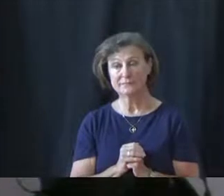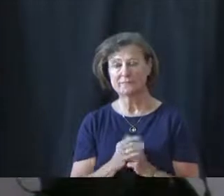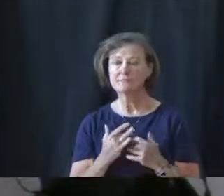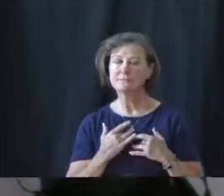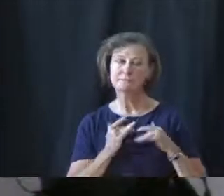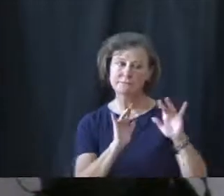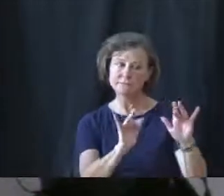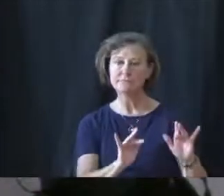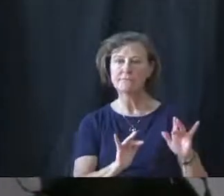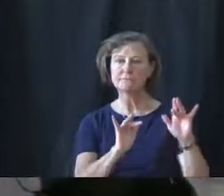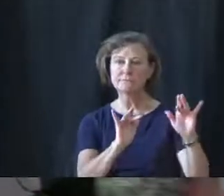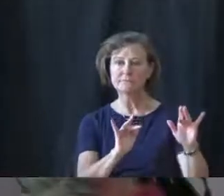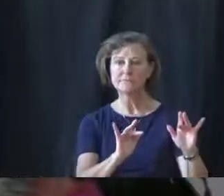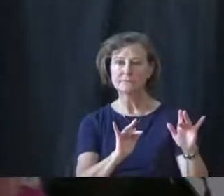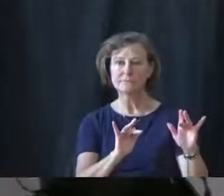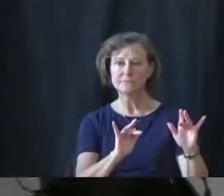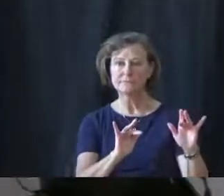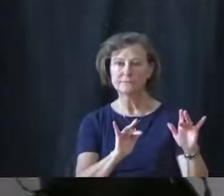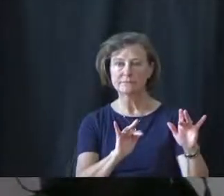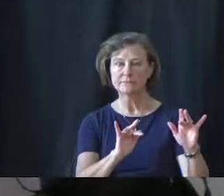Compassion.